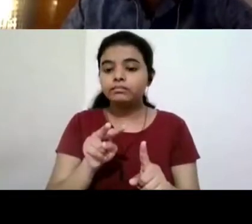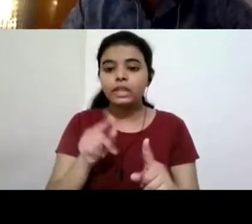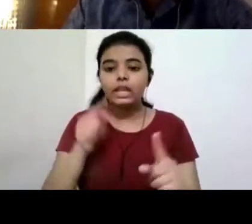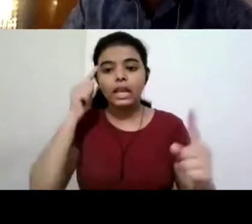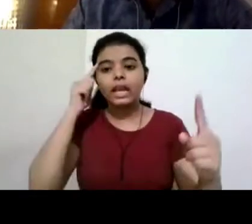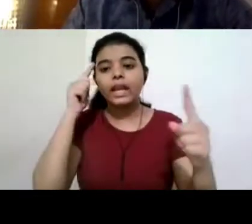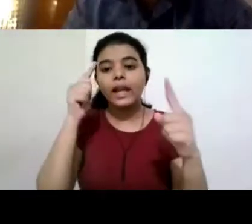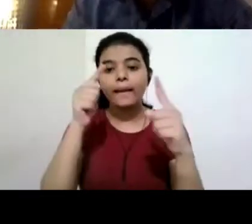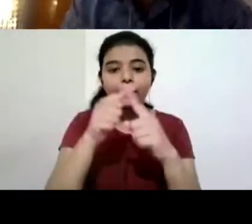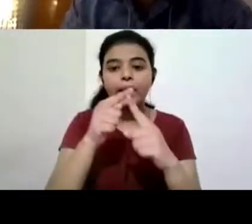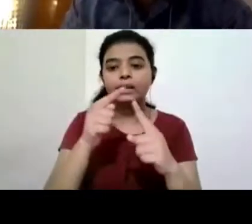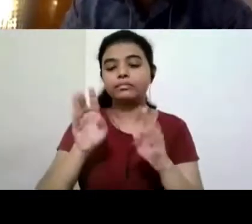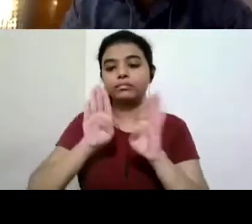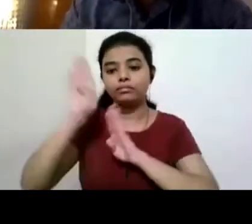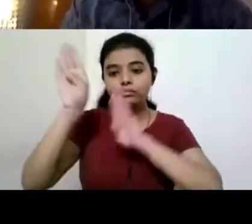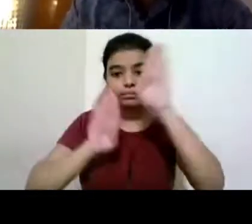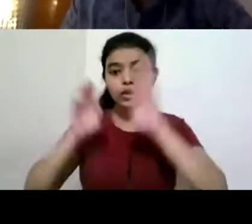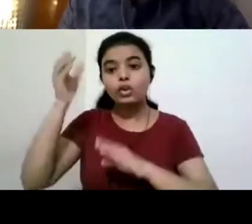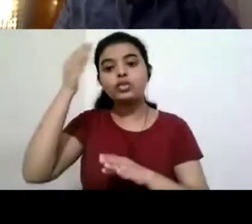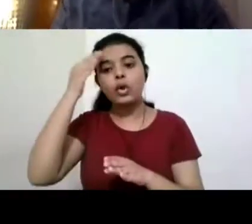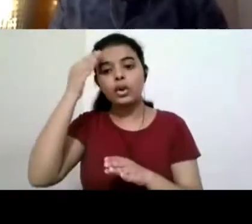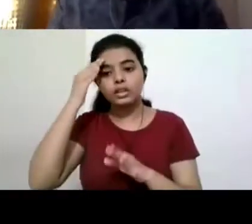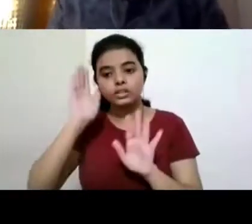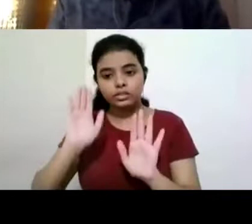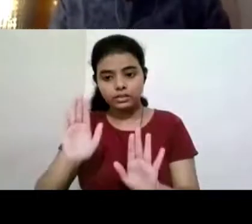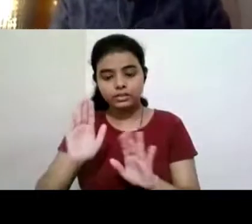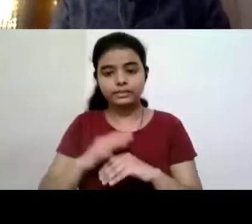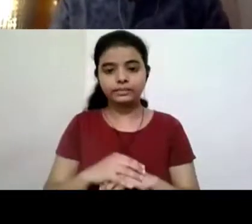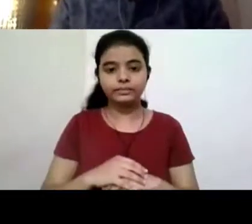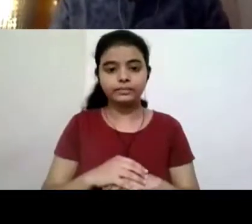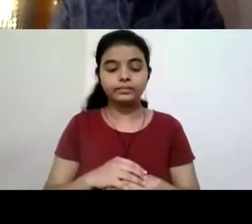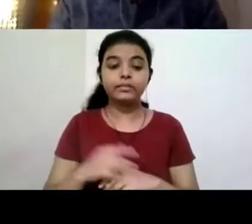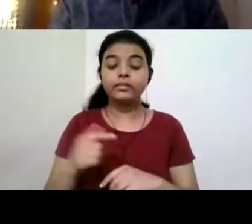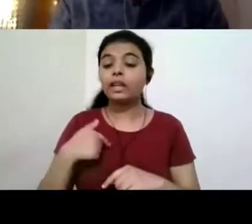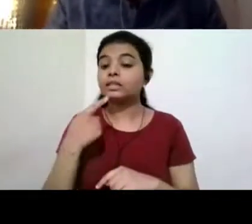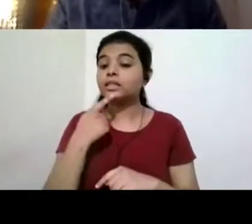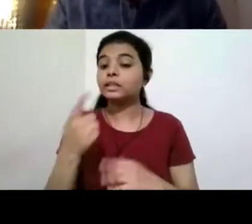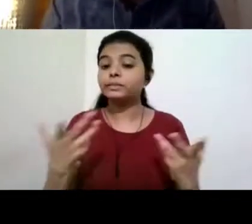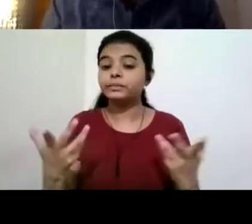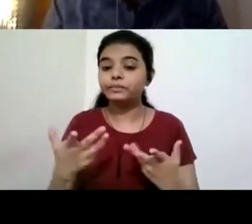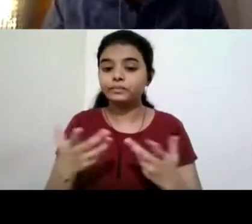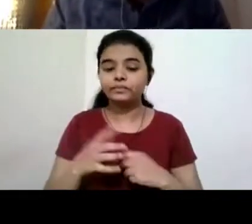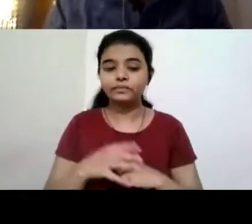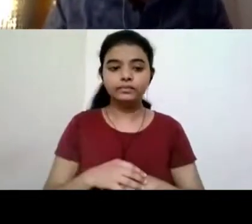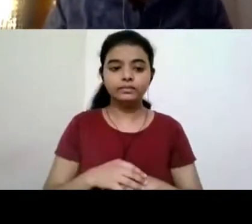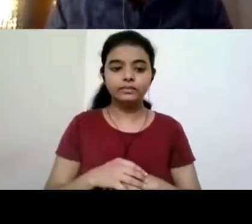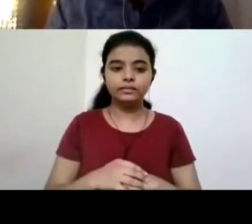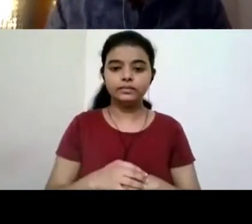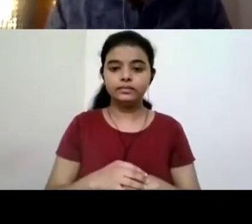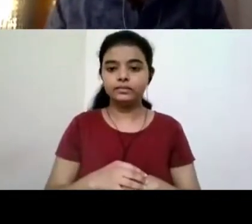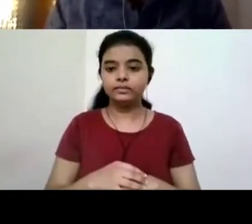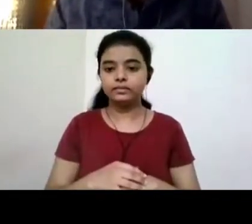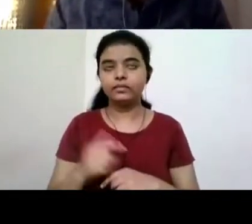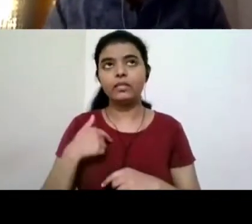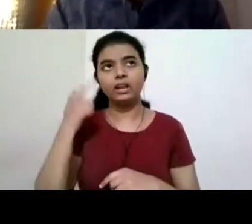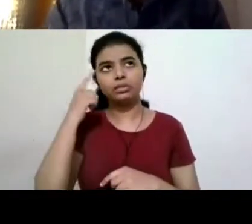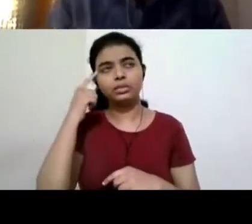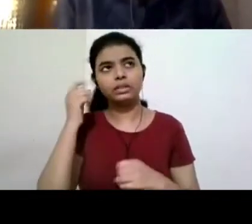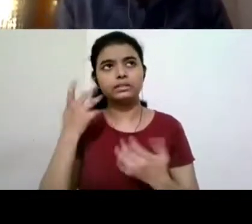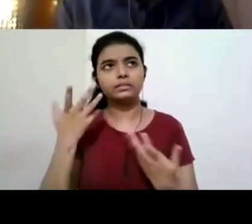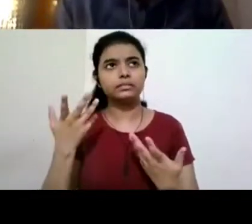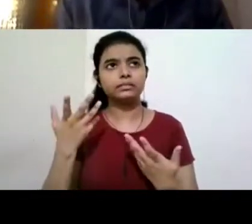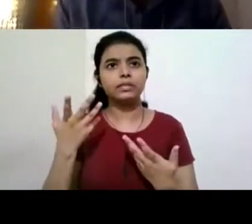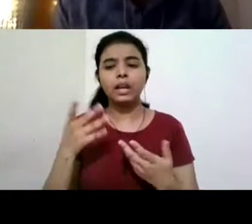at democratization of knowledge. The reason why I say that is because, though I think to a large